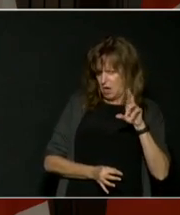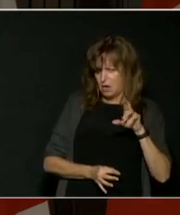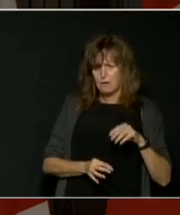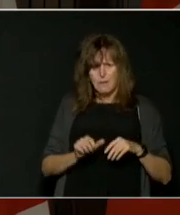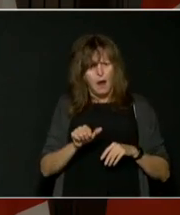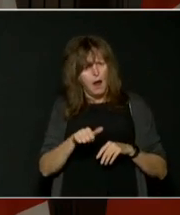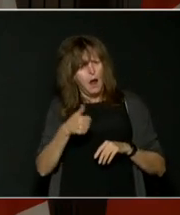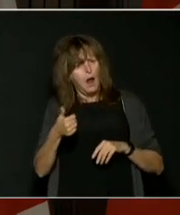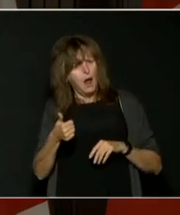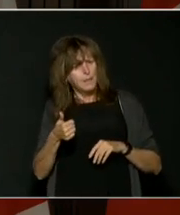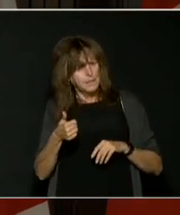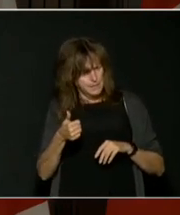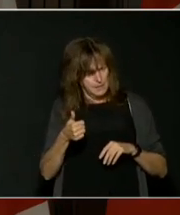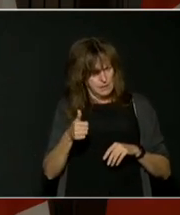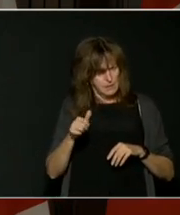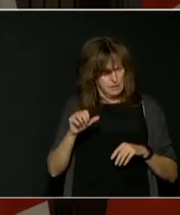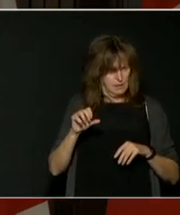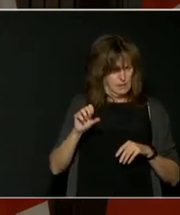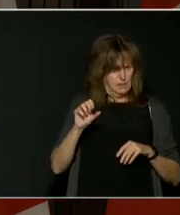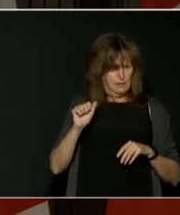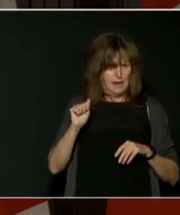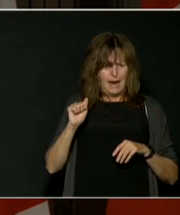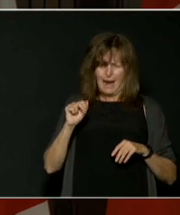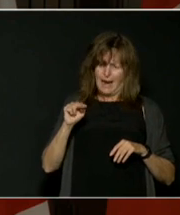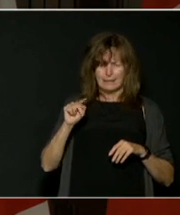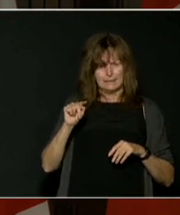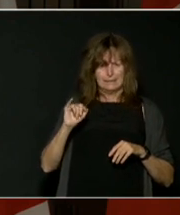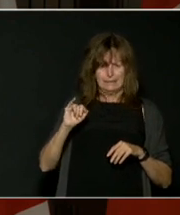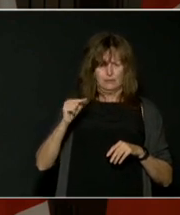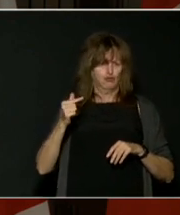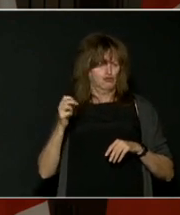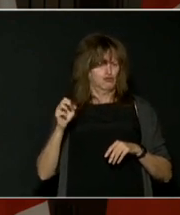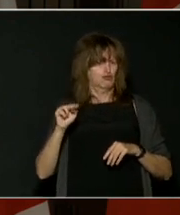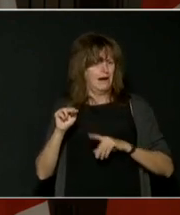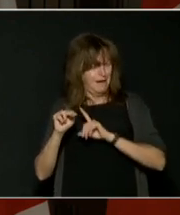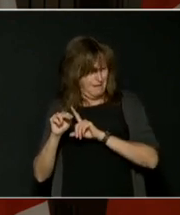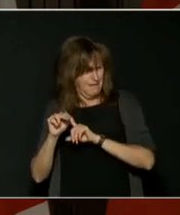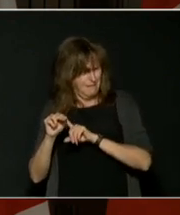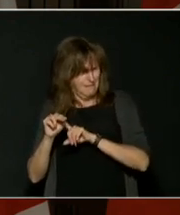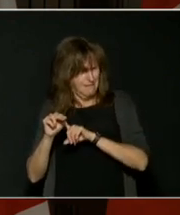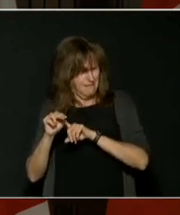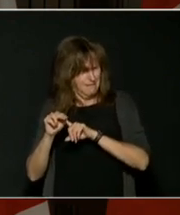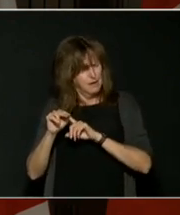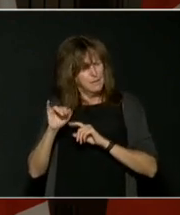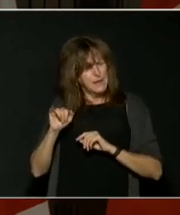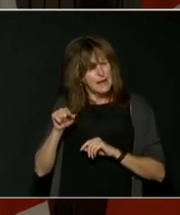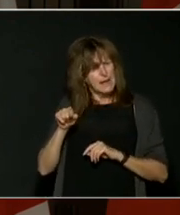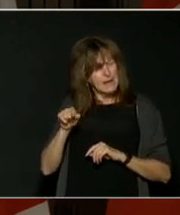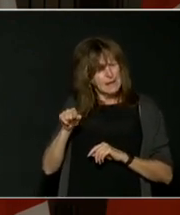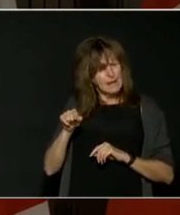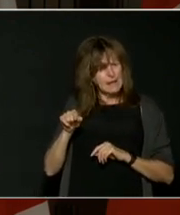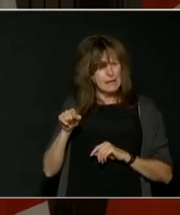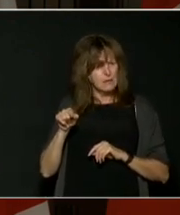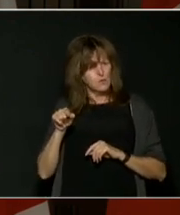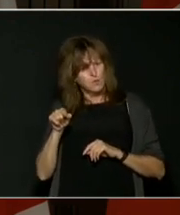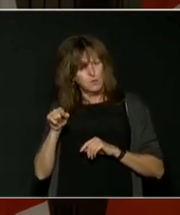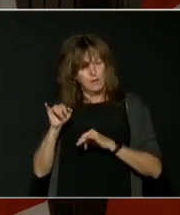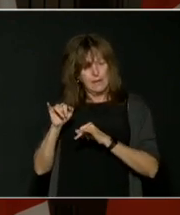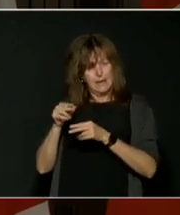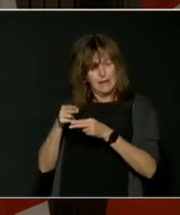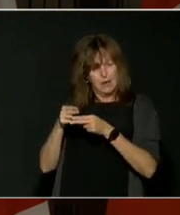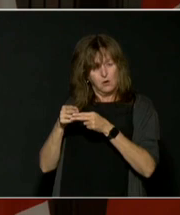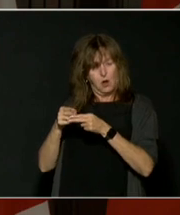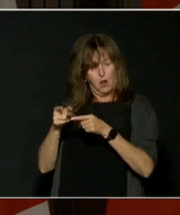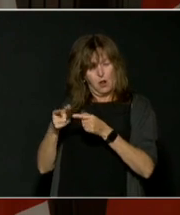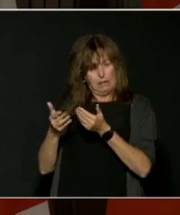test. Both of those have not yet performed at the status at which we would expect for a diagnostic test, and this is building on what